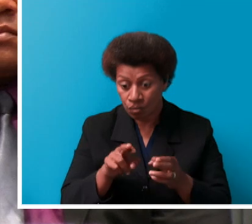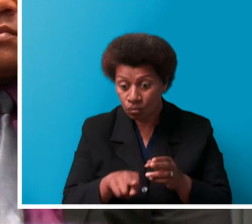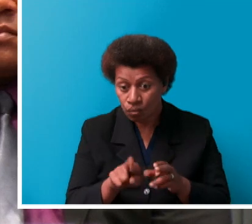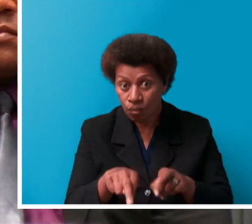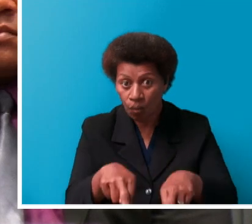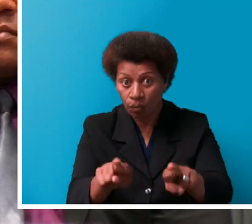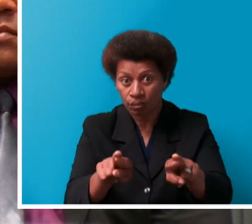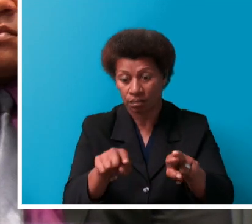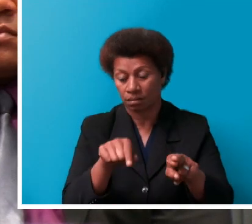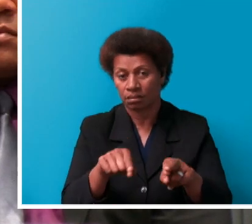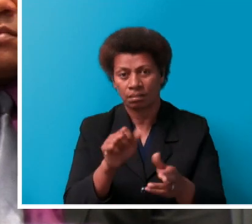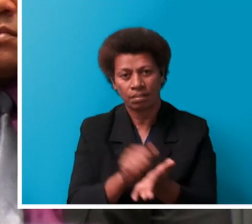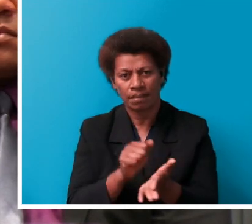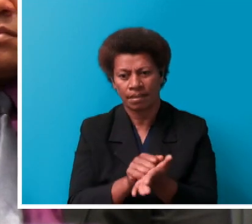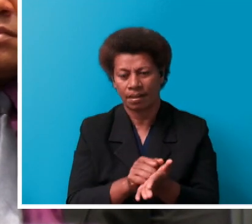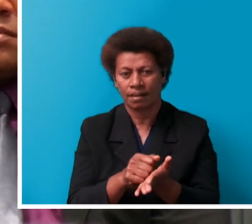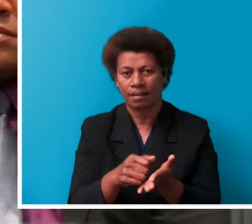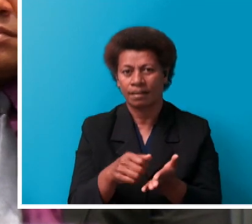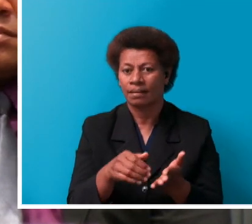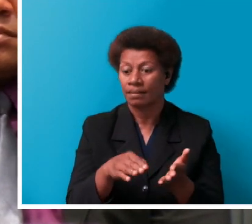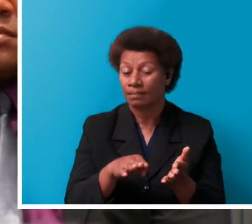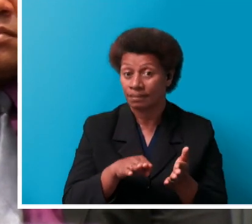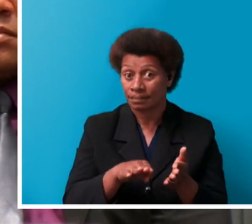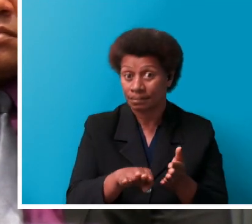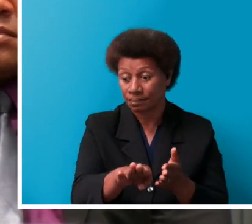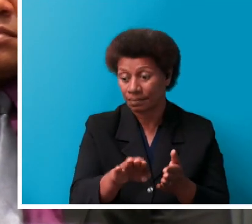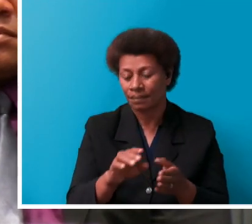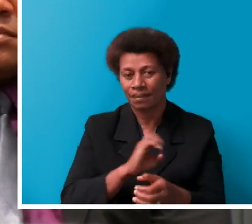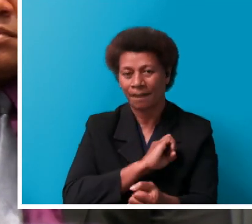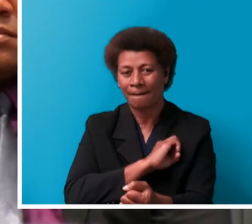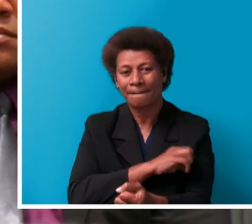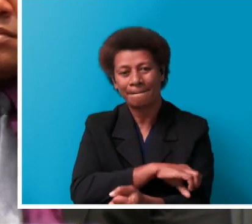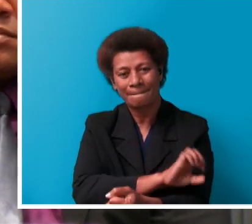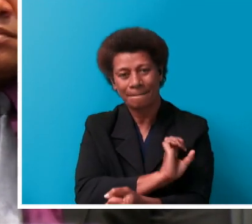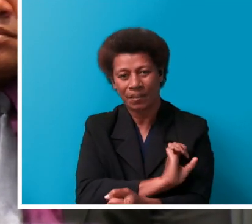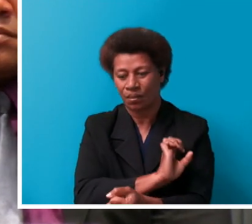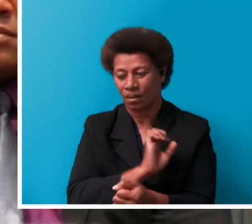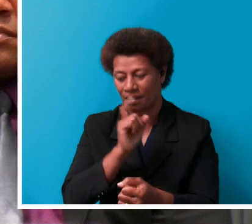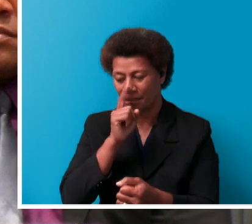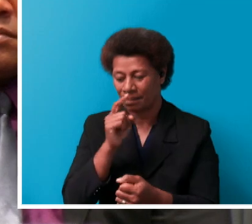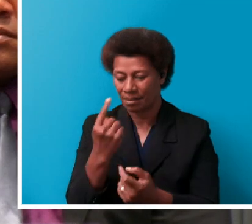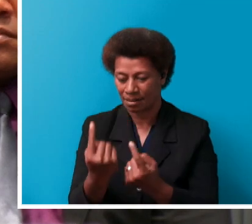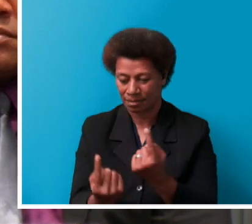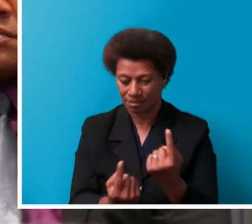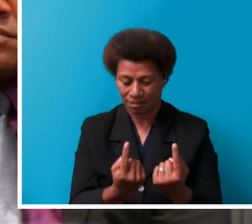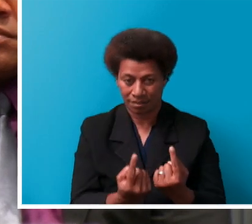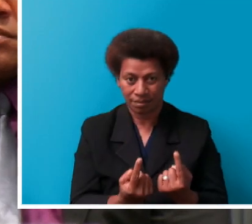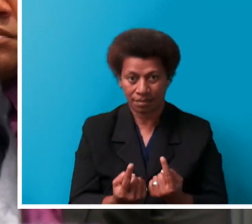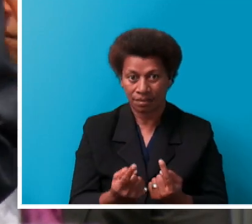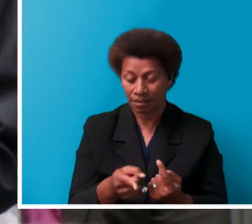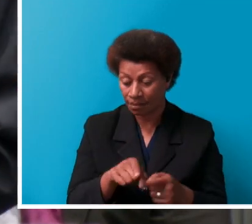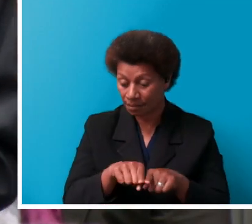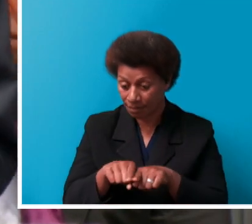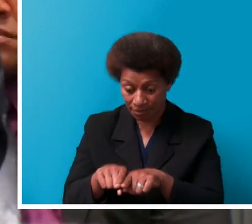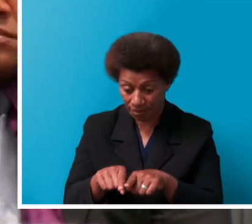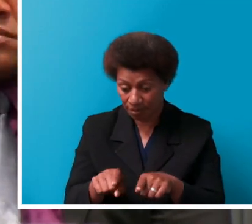place to support the empowerment of our people. When we empower the individual, we lay the foundation